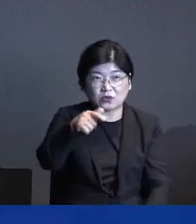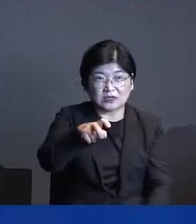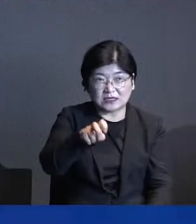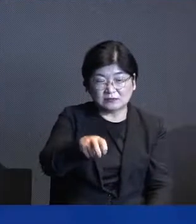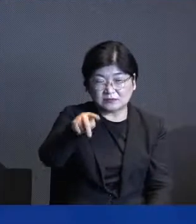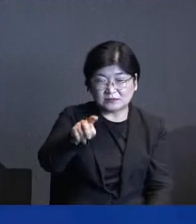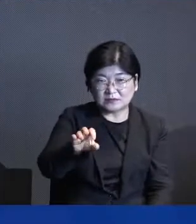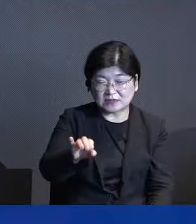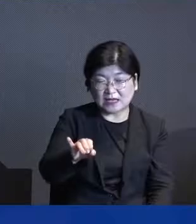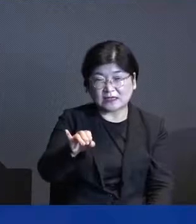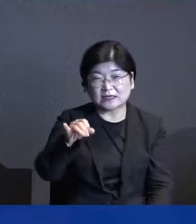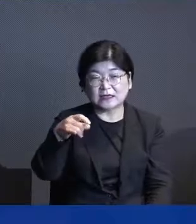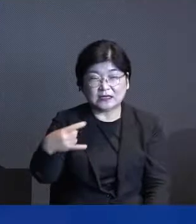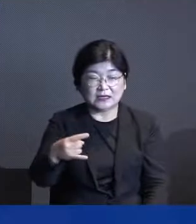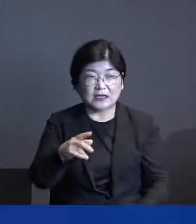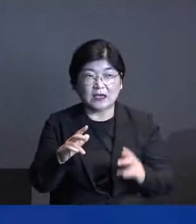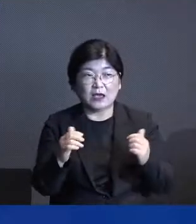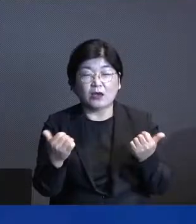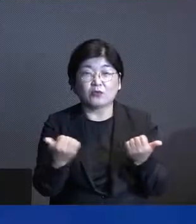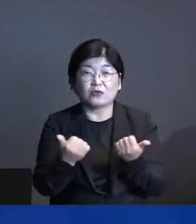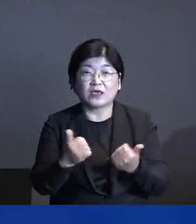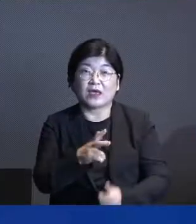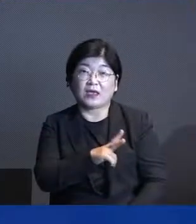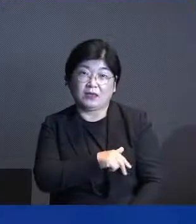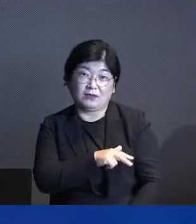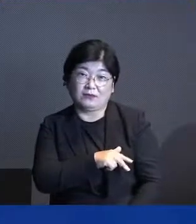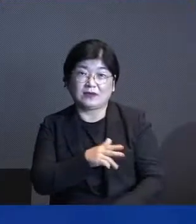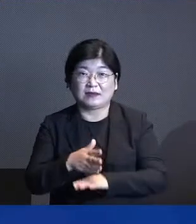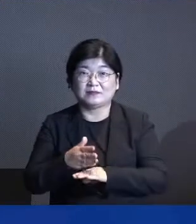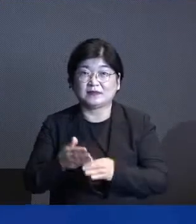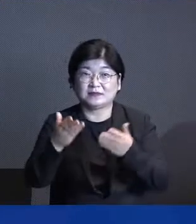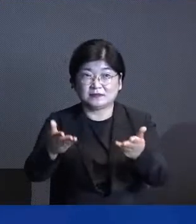clear messages about healthy brain aging.